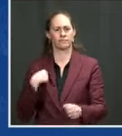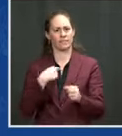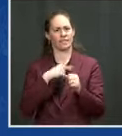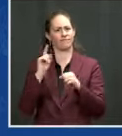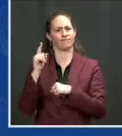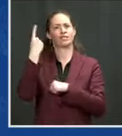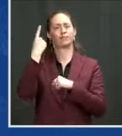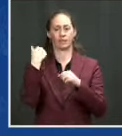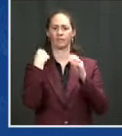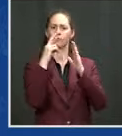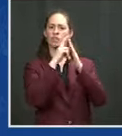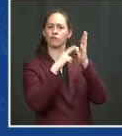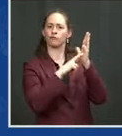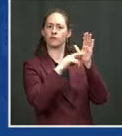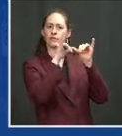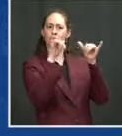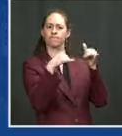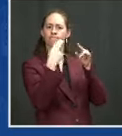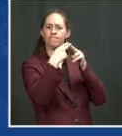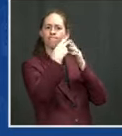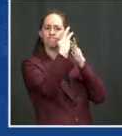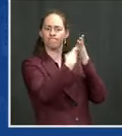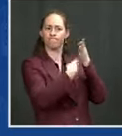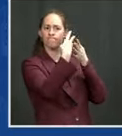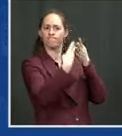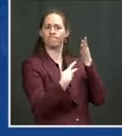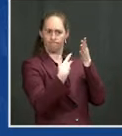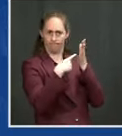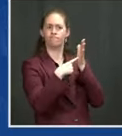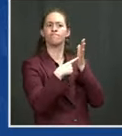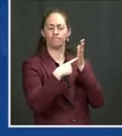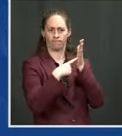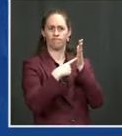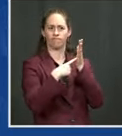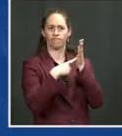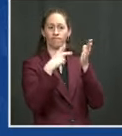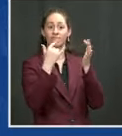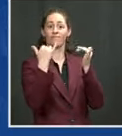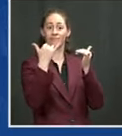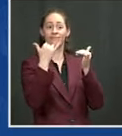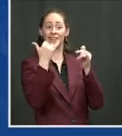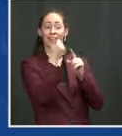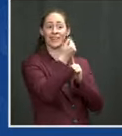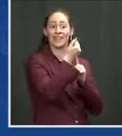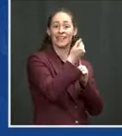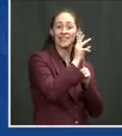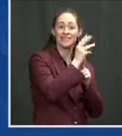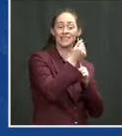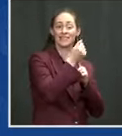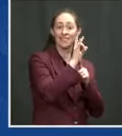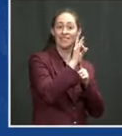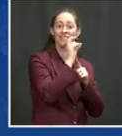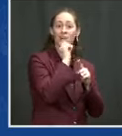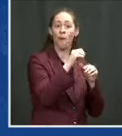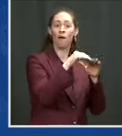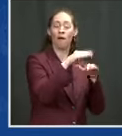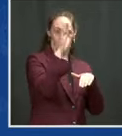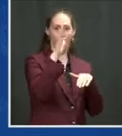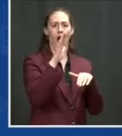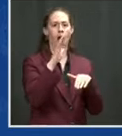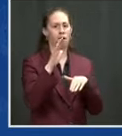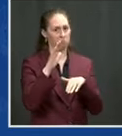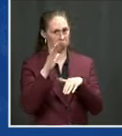for a 16 or 17 year old may not be optimum. I was actually pleasantly surprised at the number